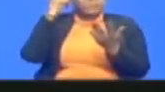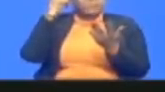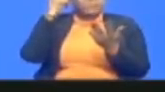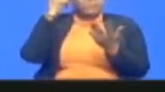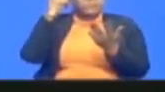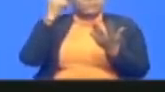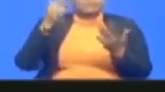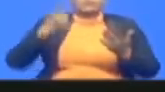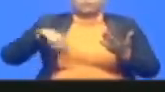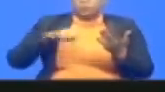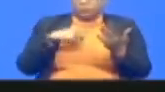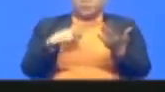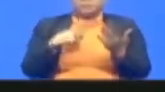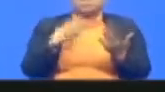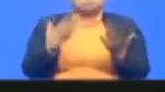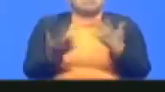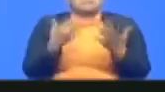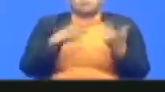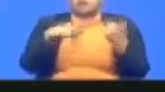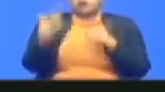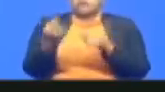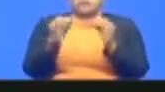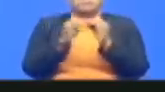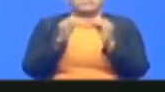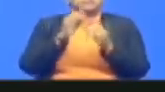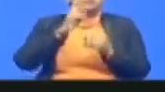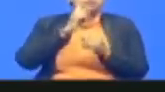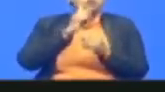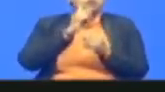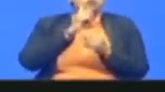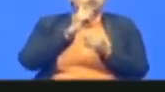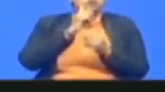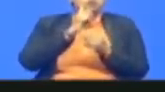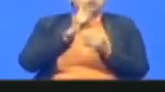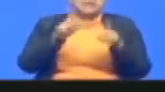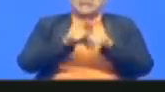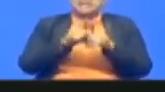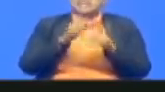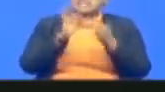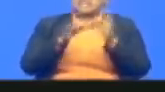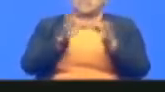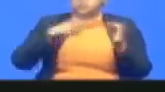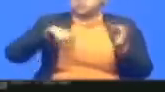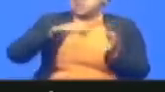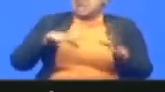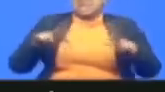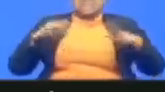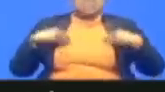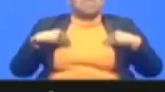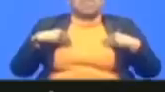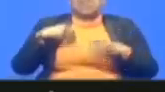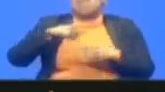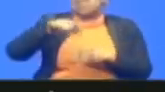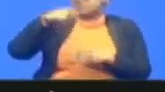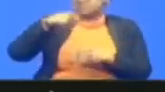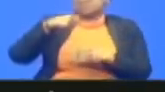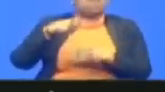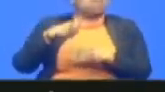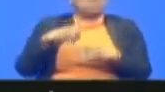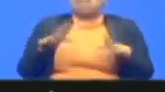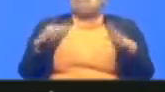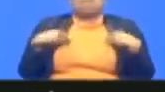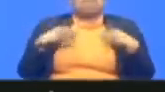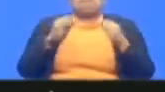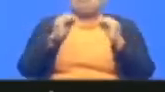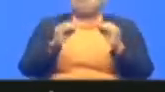we are going to be taken to a meeting tomorrow to appear as if we are rubber stamping the budget, we will not agree to those things. But let me